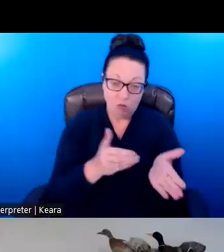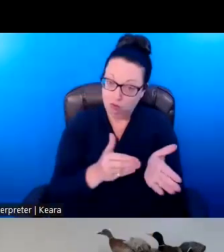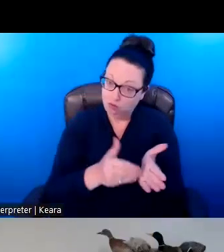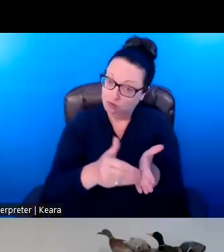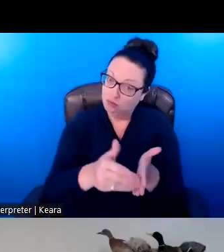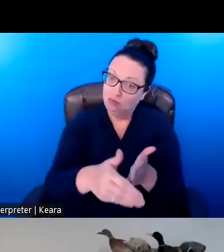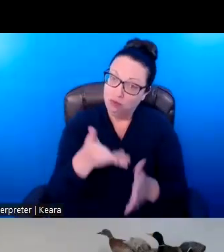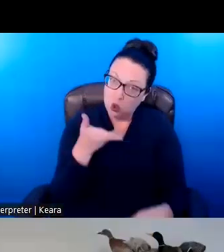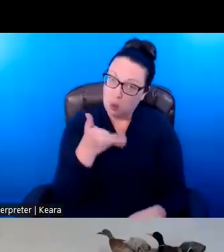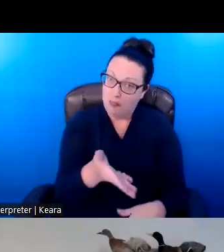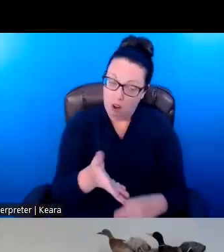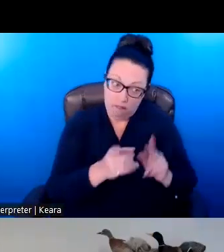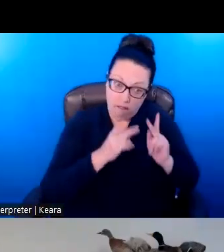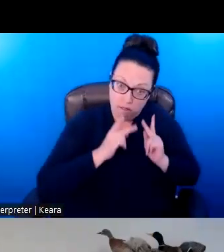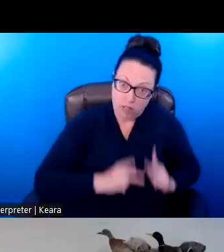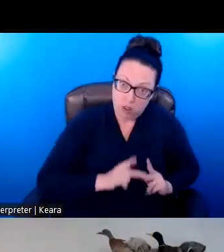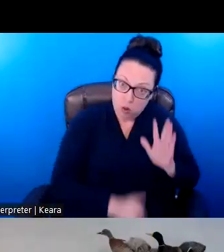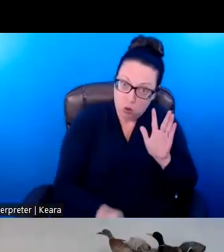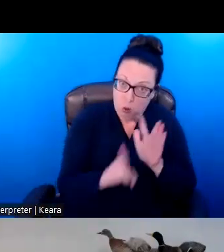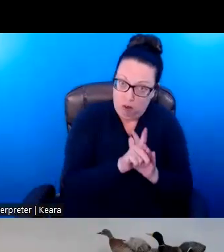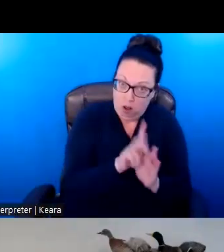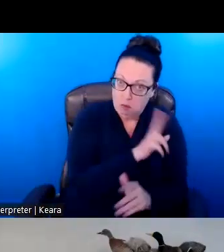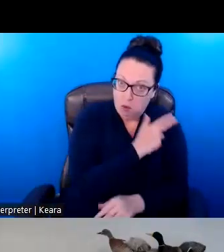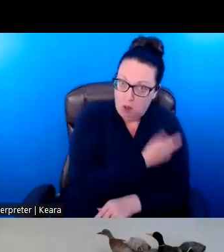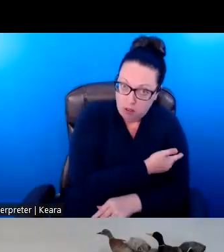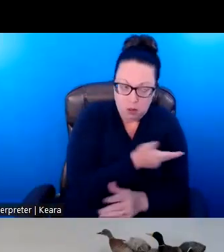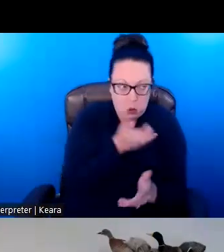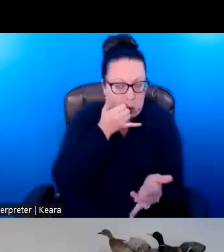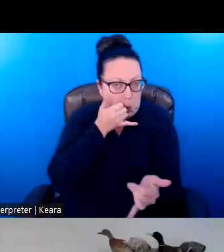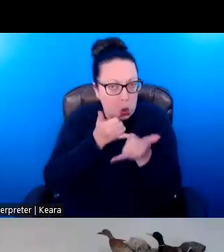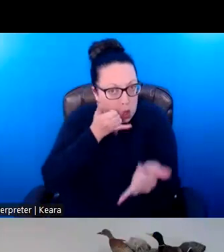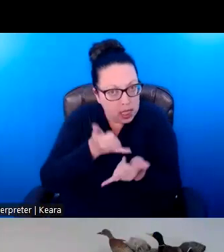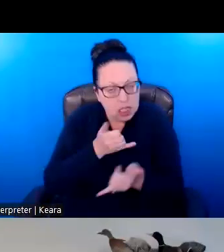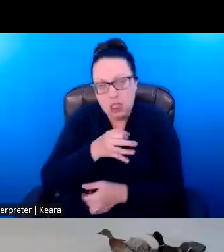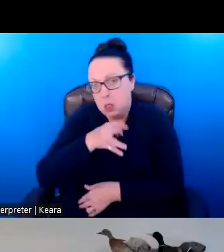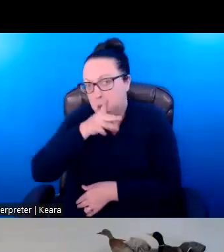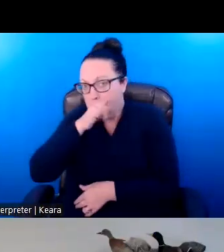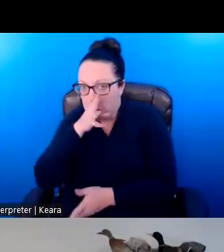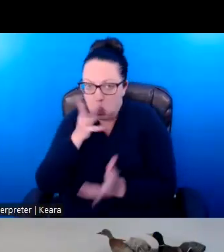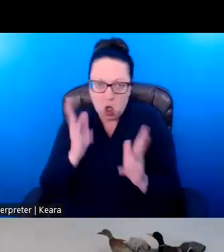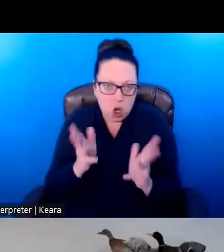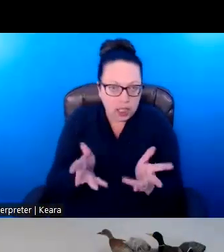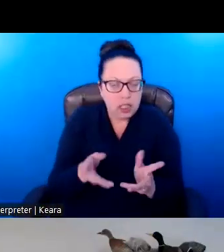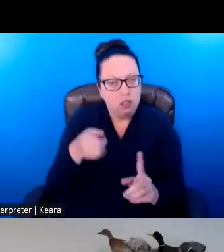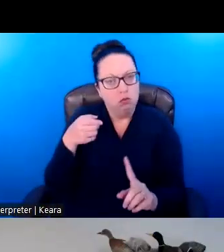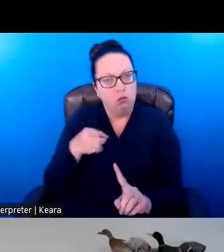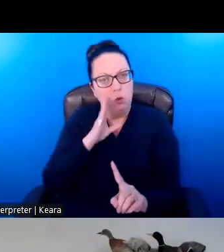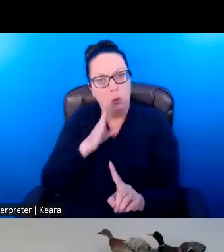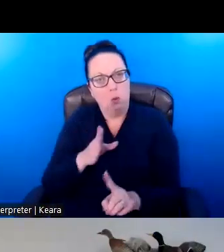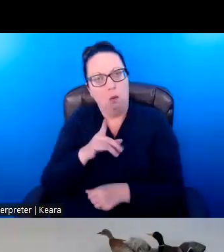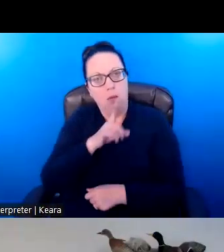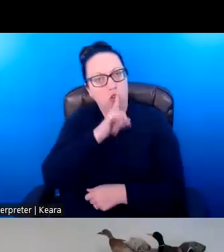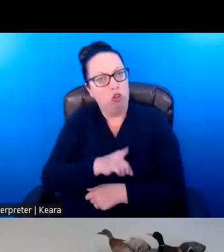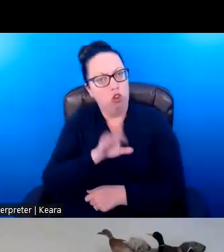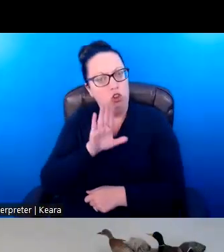both in physical, showing up to the hospital, calling, talking, you're going to make sure that your